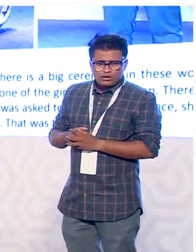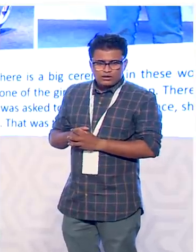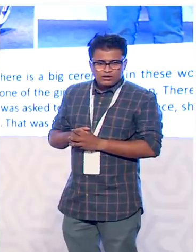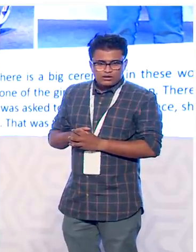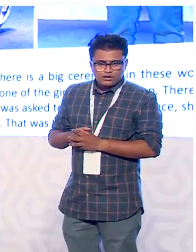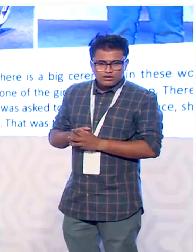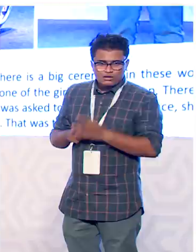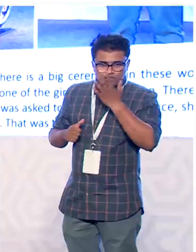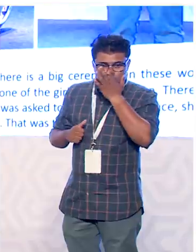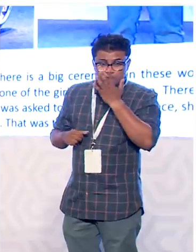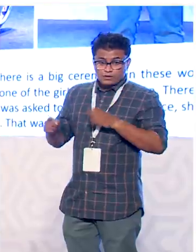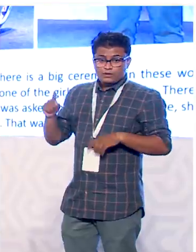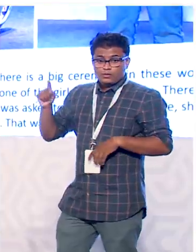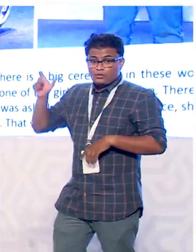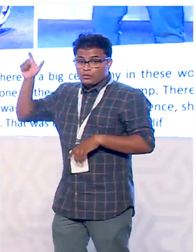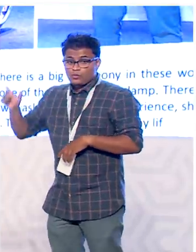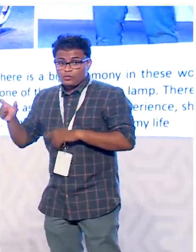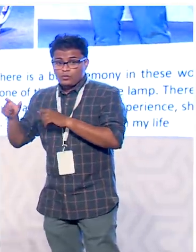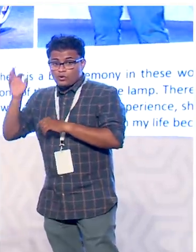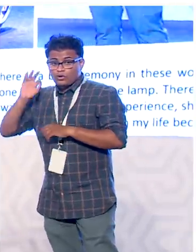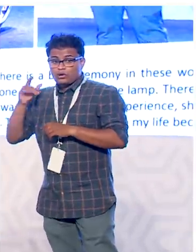which one where you play a